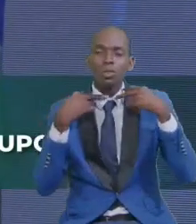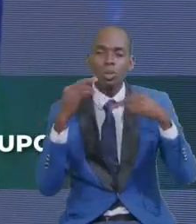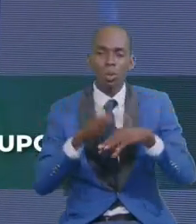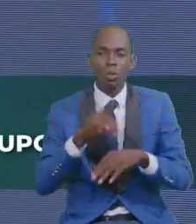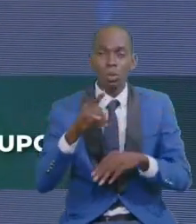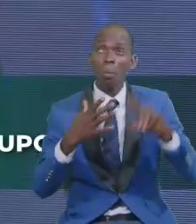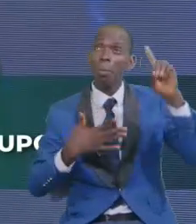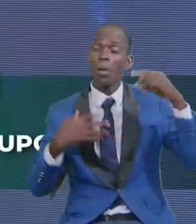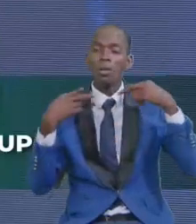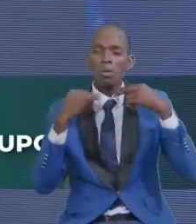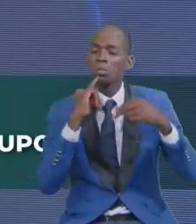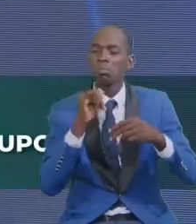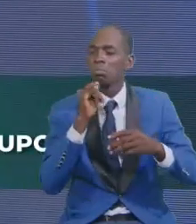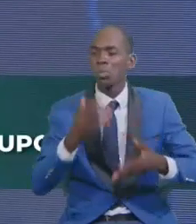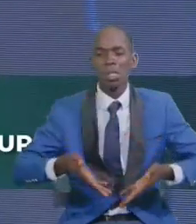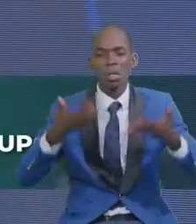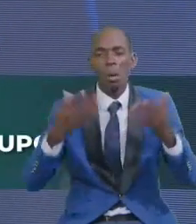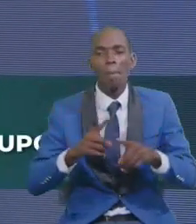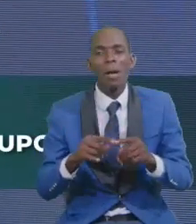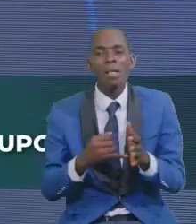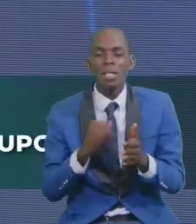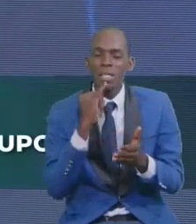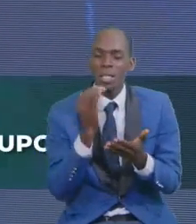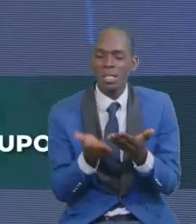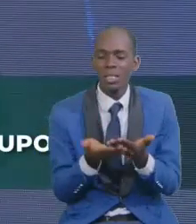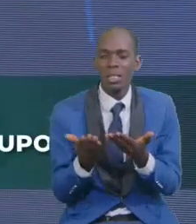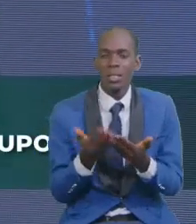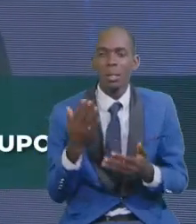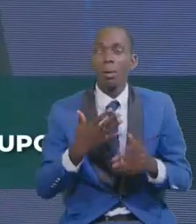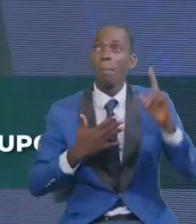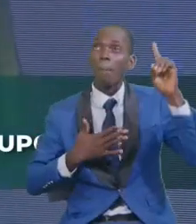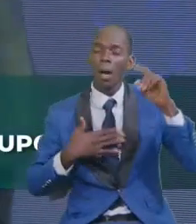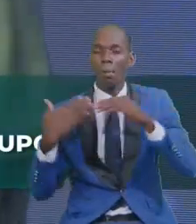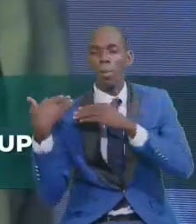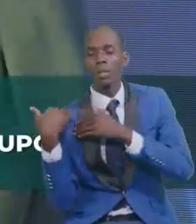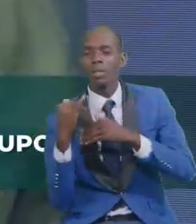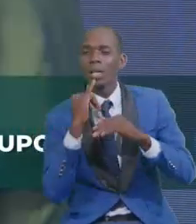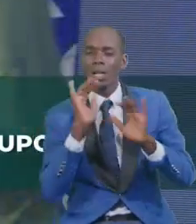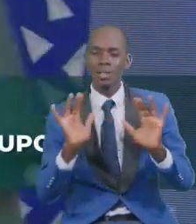heavy. It is easy. My burden is light.